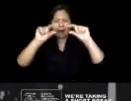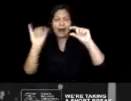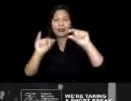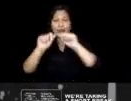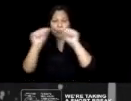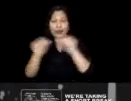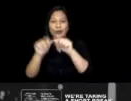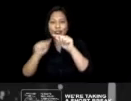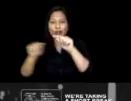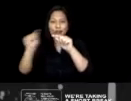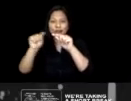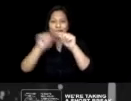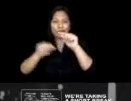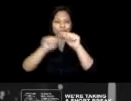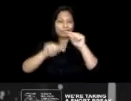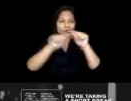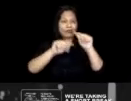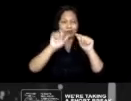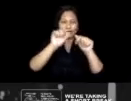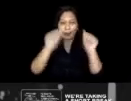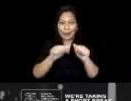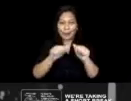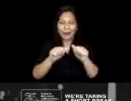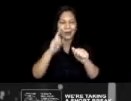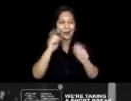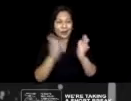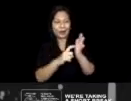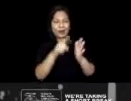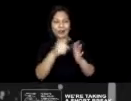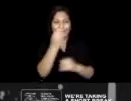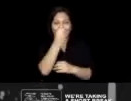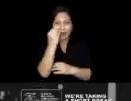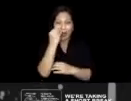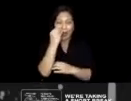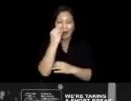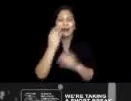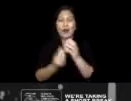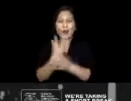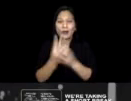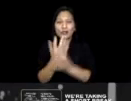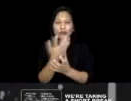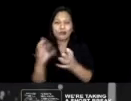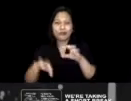you look in this particular background, you'll notice our flowers and bushes are round, and our building structures, windows, doors